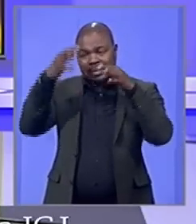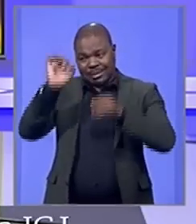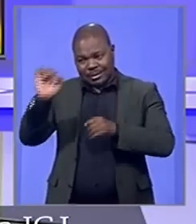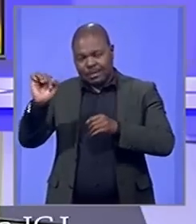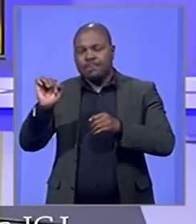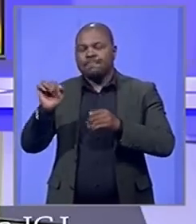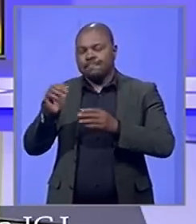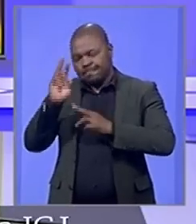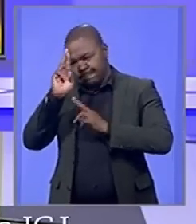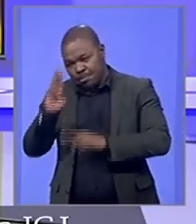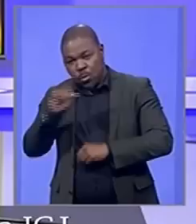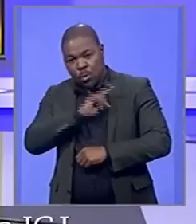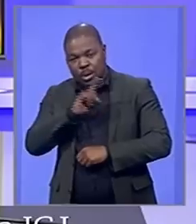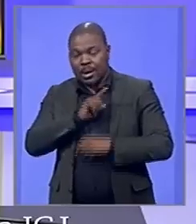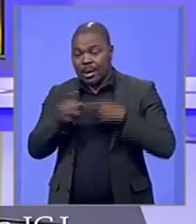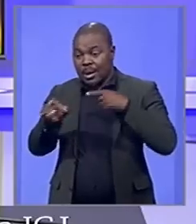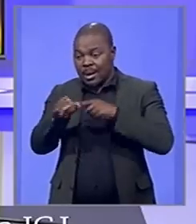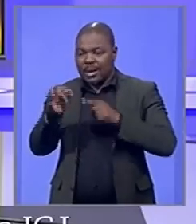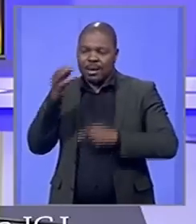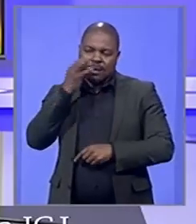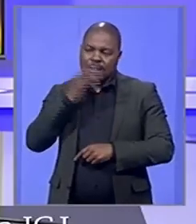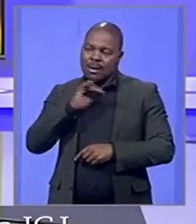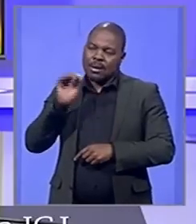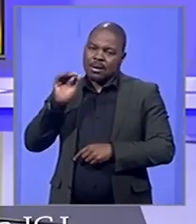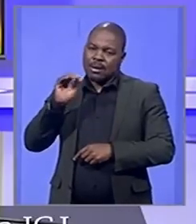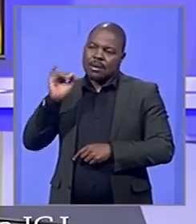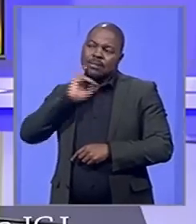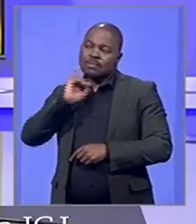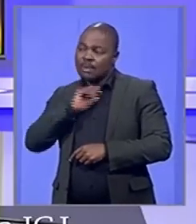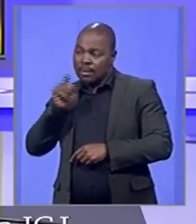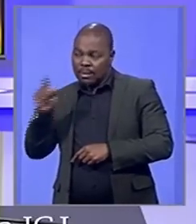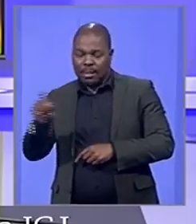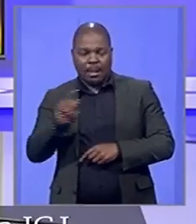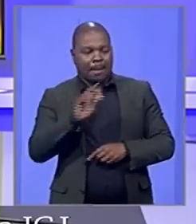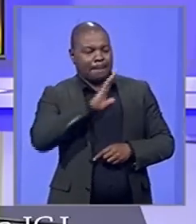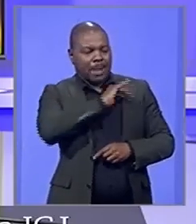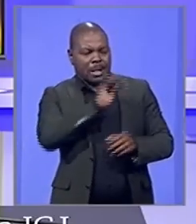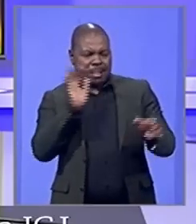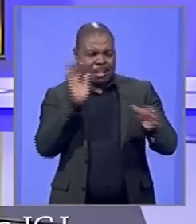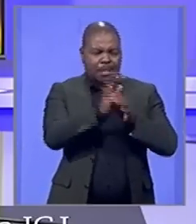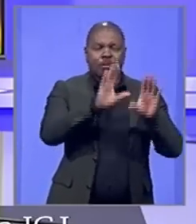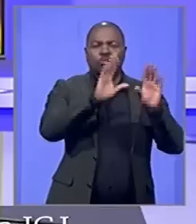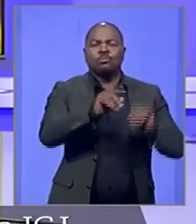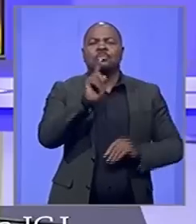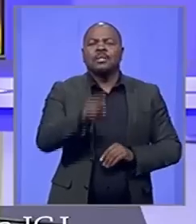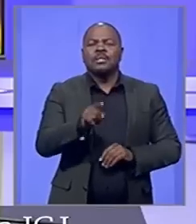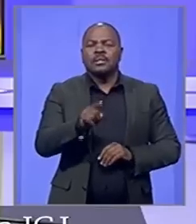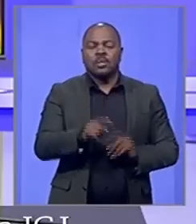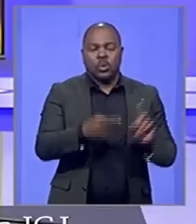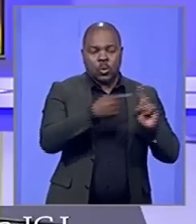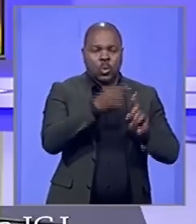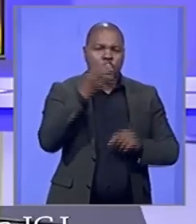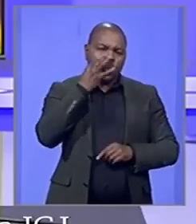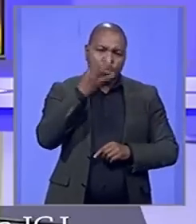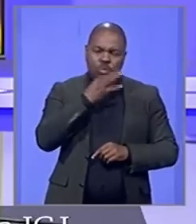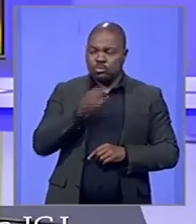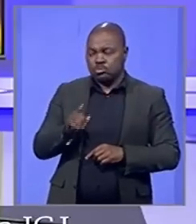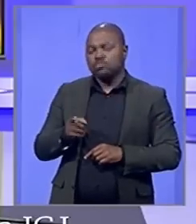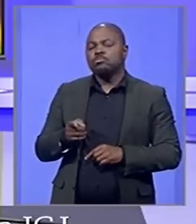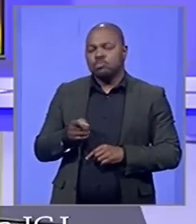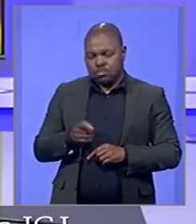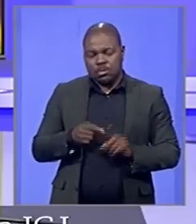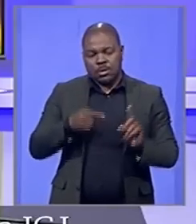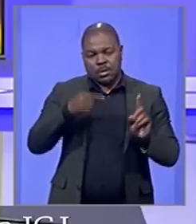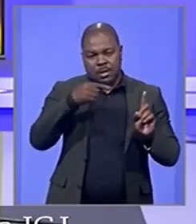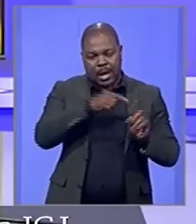Iseraele e tshwanetse go khutlisa merero ya yone e se mo molaong kwa Palestina. Mbalula o tlaleleditse ka gore ANC e manokeng